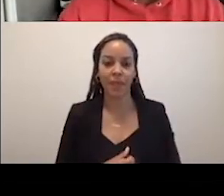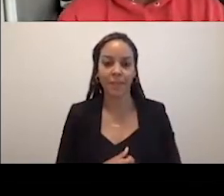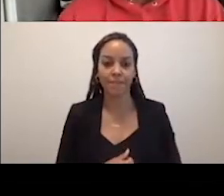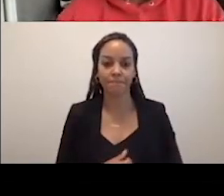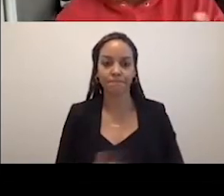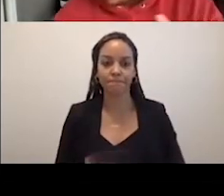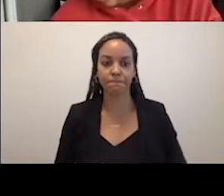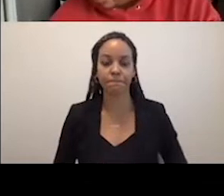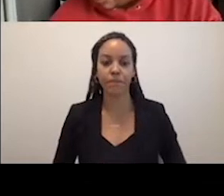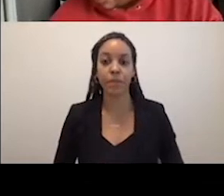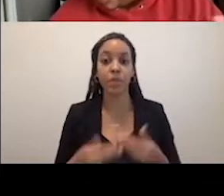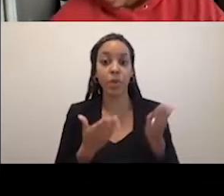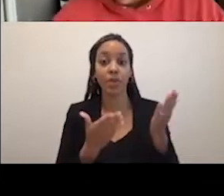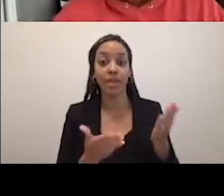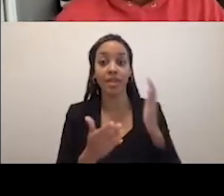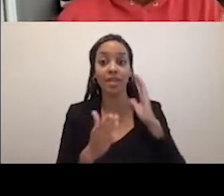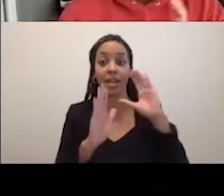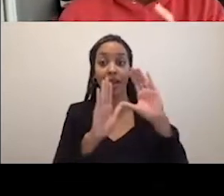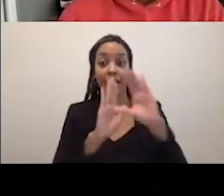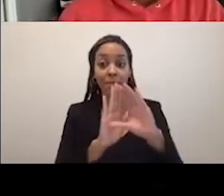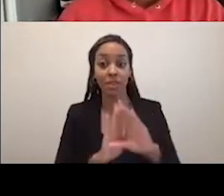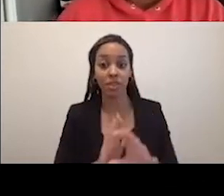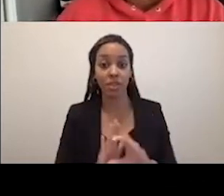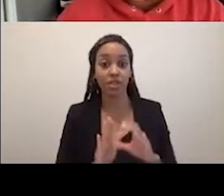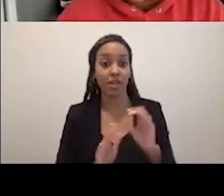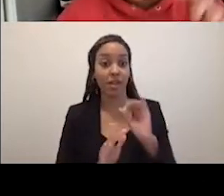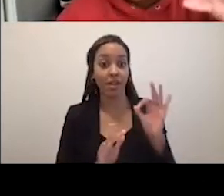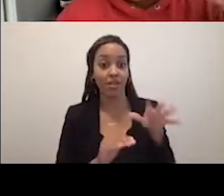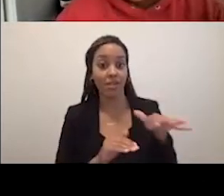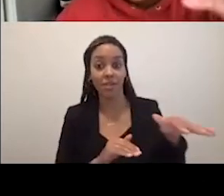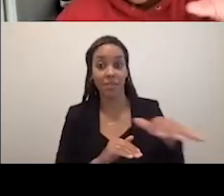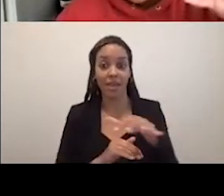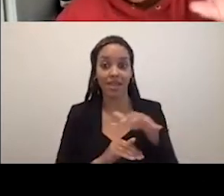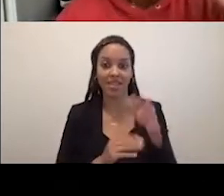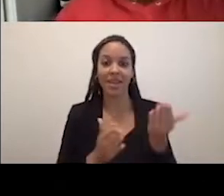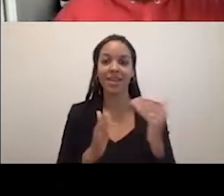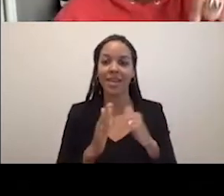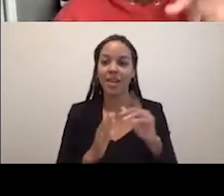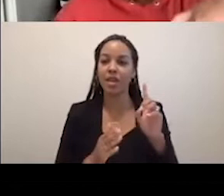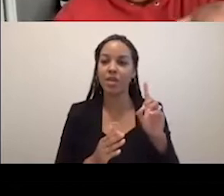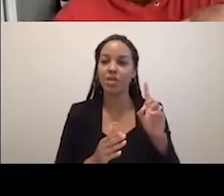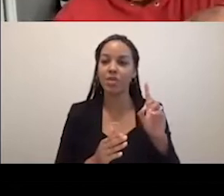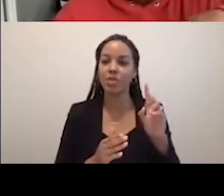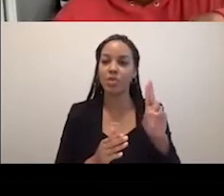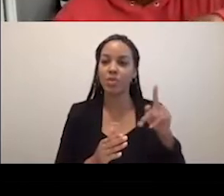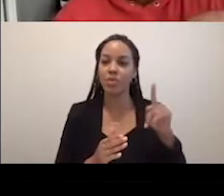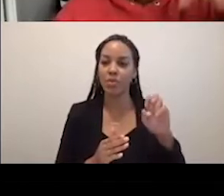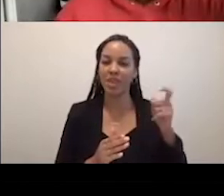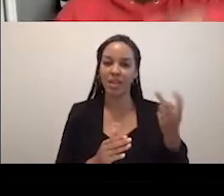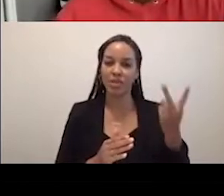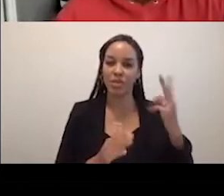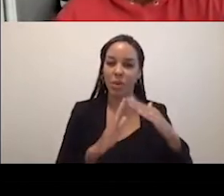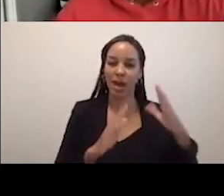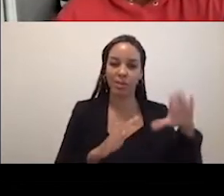And so these are images of the space. This is, again, it's a duplex. So as you listen to me,